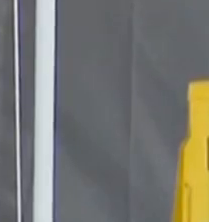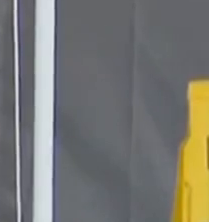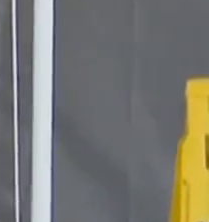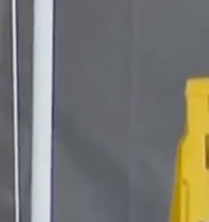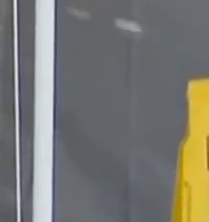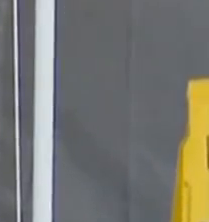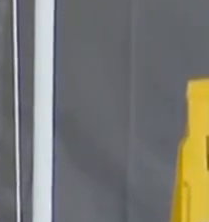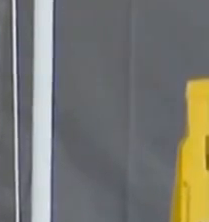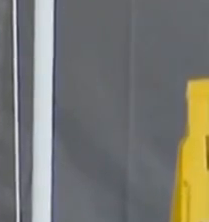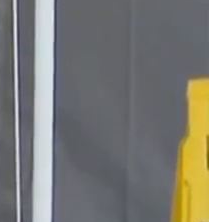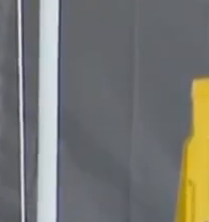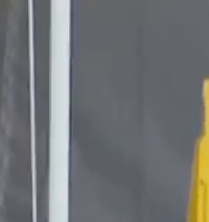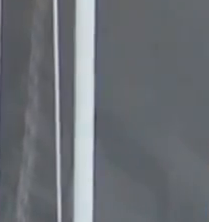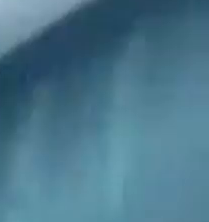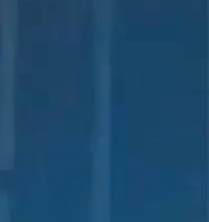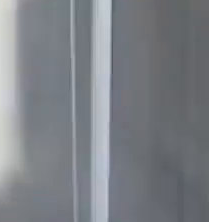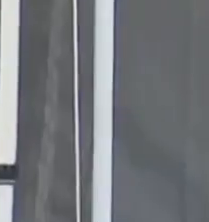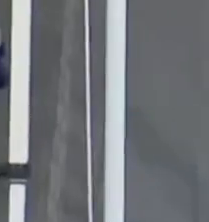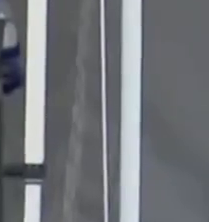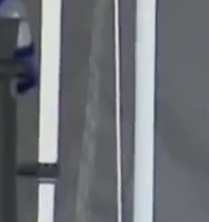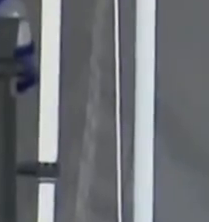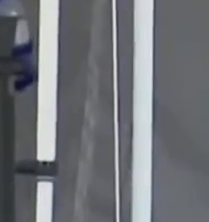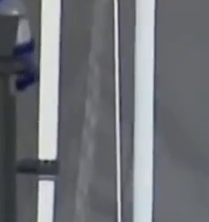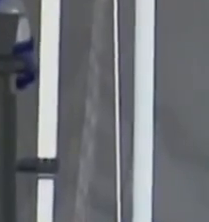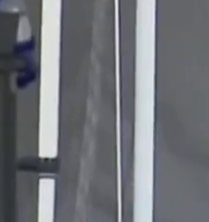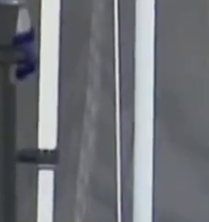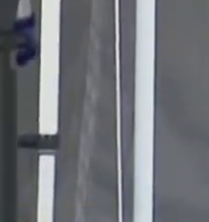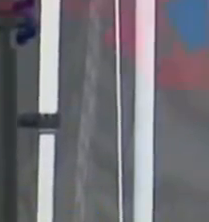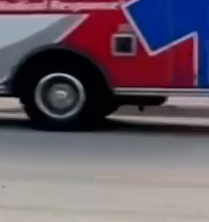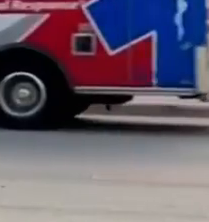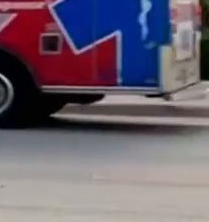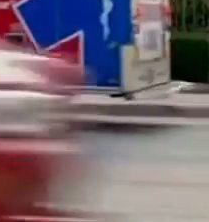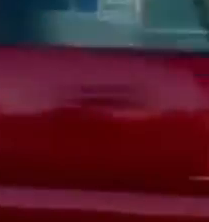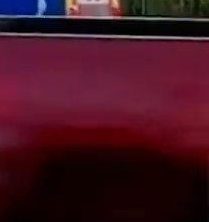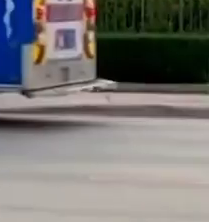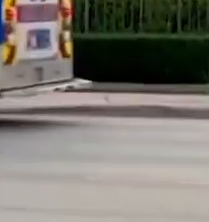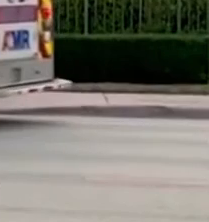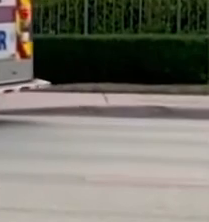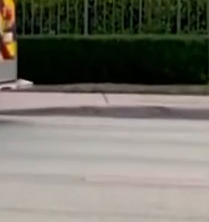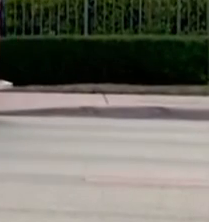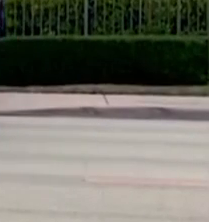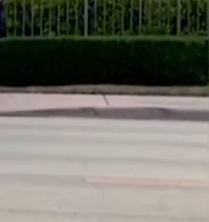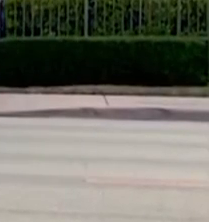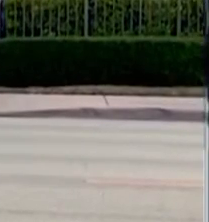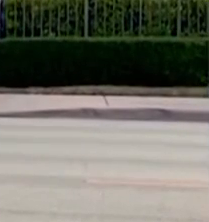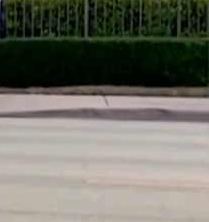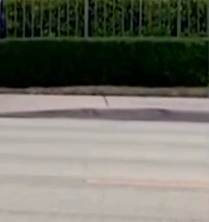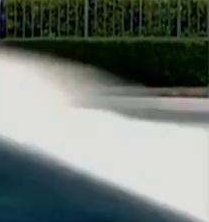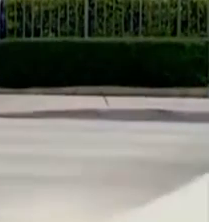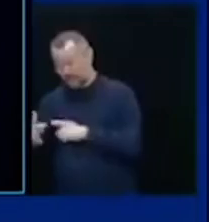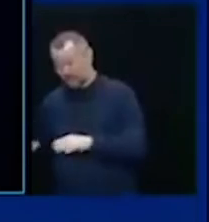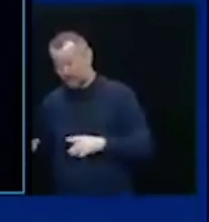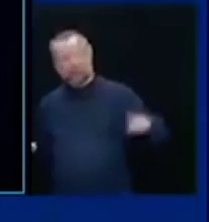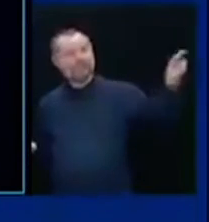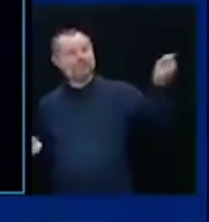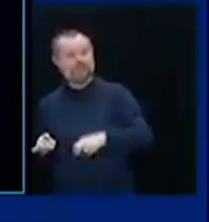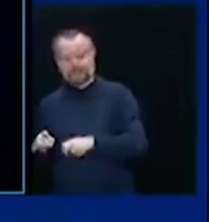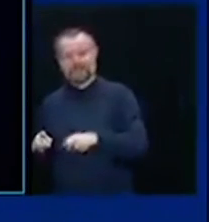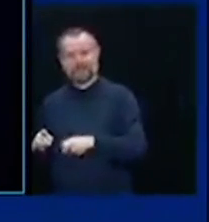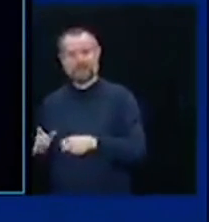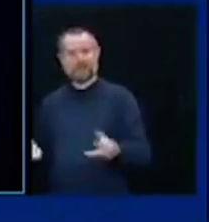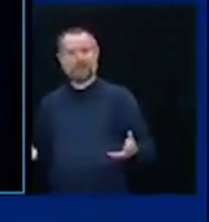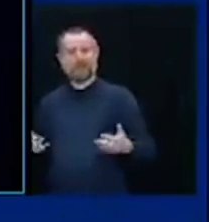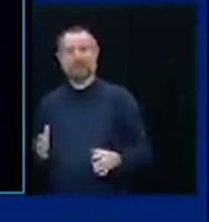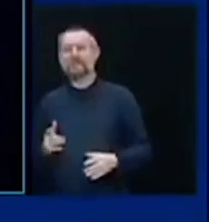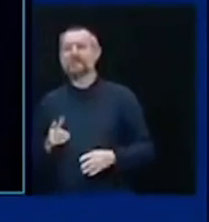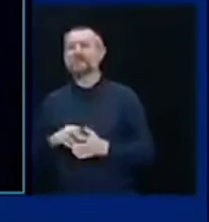brought coronavirus into those facilities that evidently infected and killed tens of thousands of elderly victims. COVID